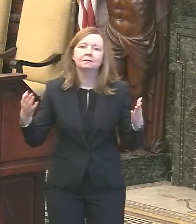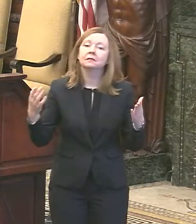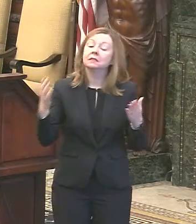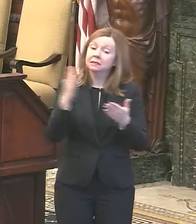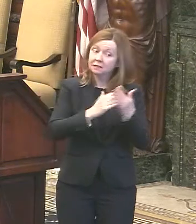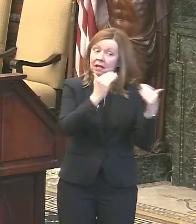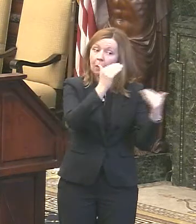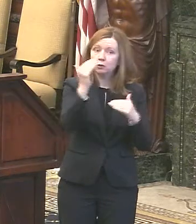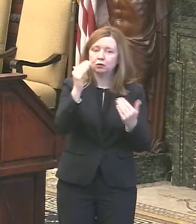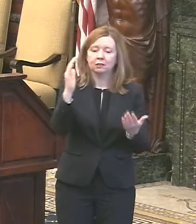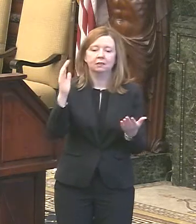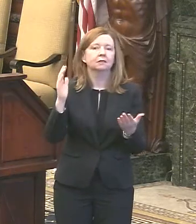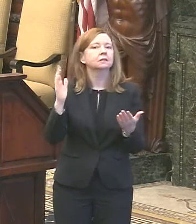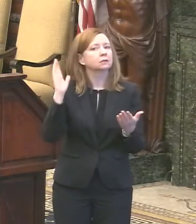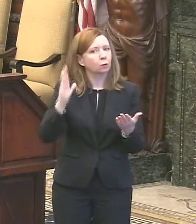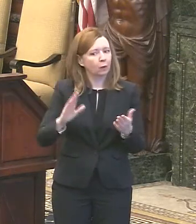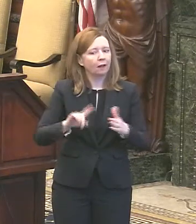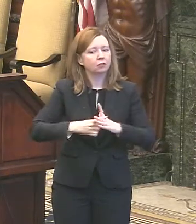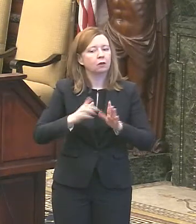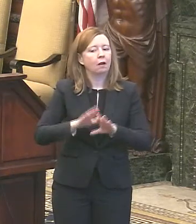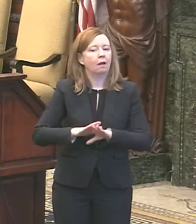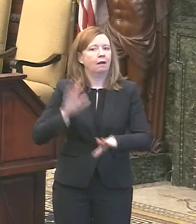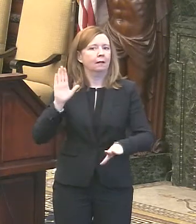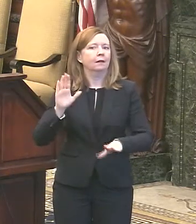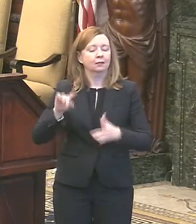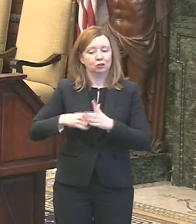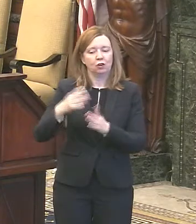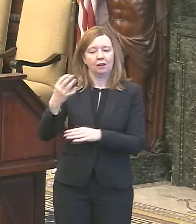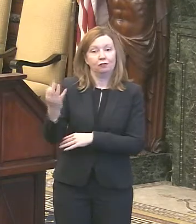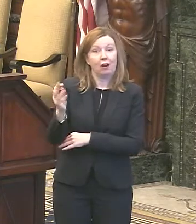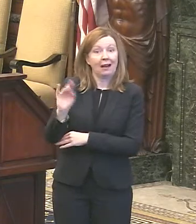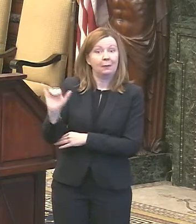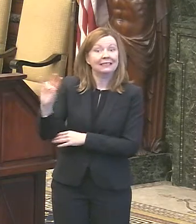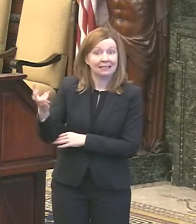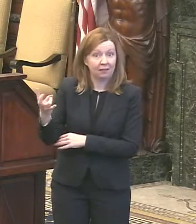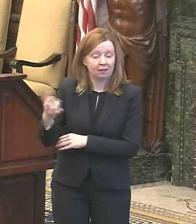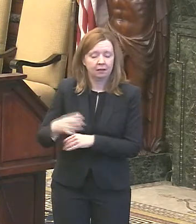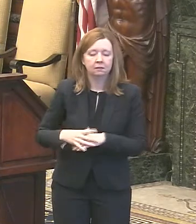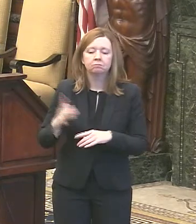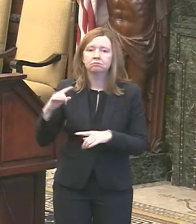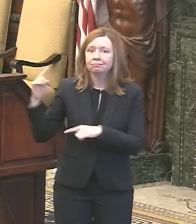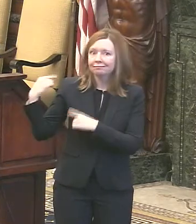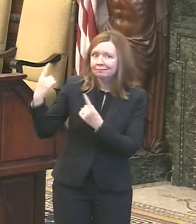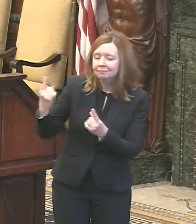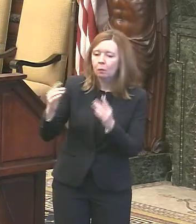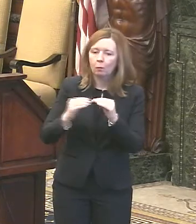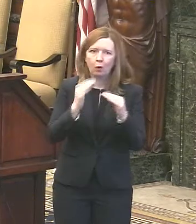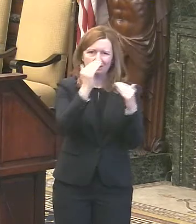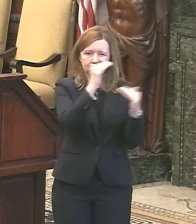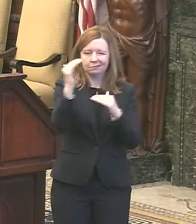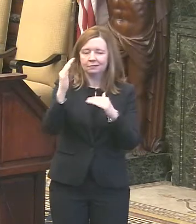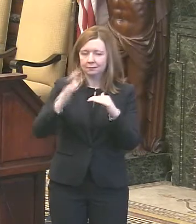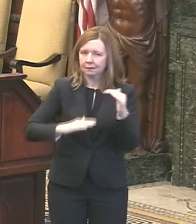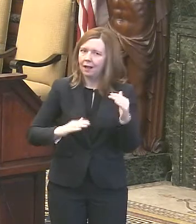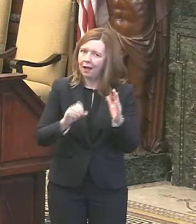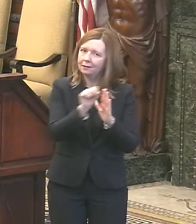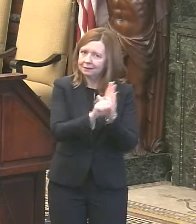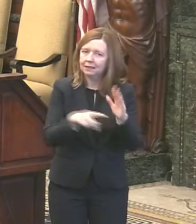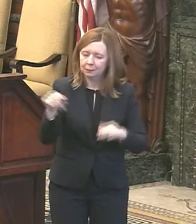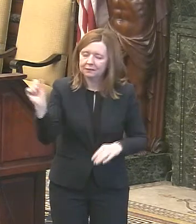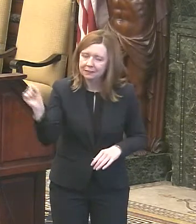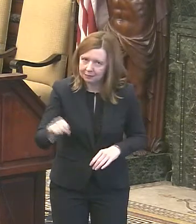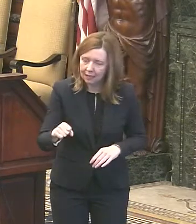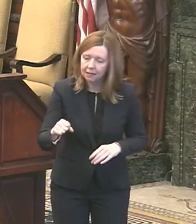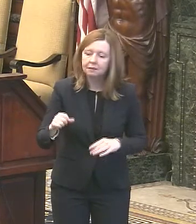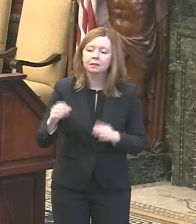some restrictions effective Friday, May 7th. Now, we have been more restrictive than either the Commonwealth of Pennsylvania